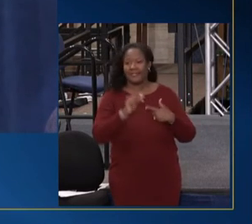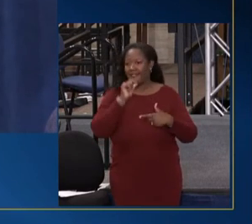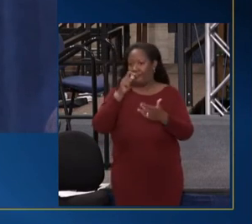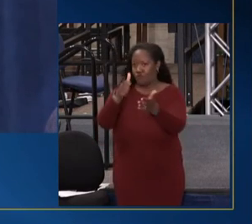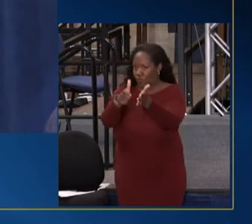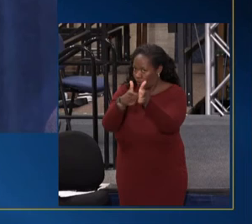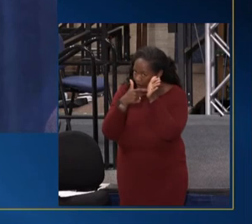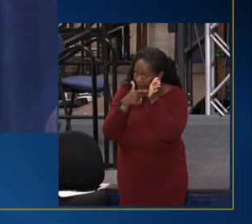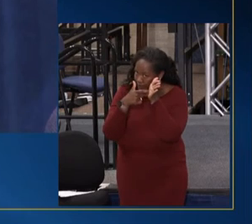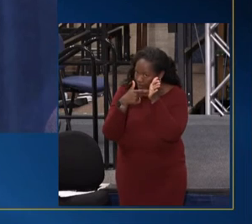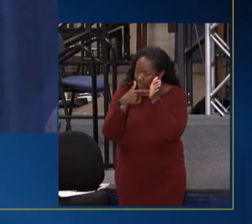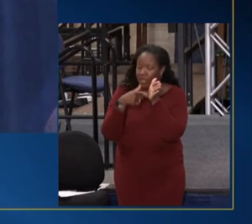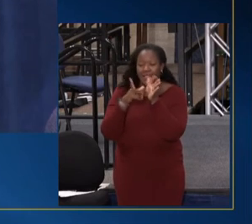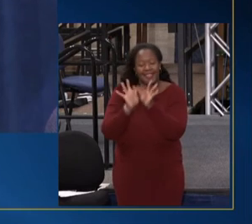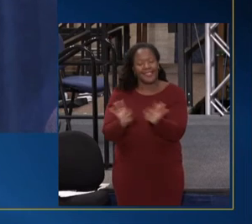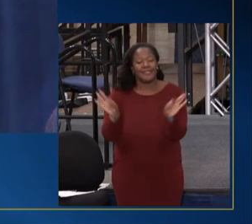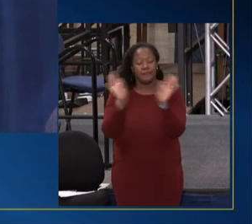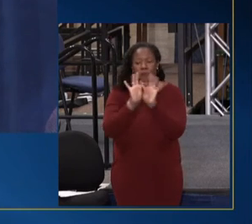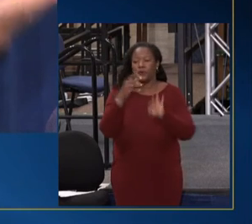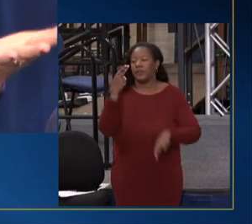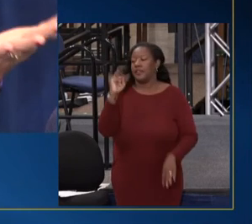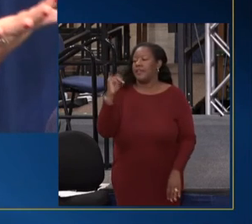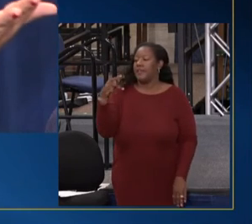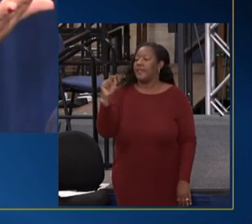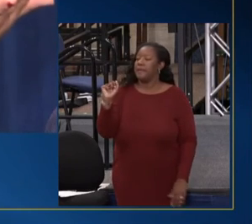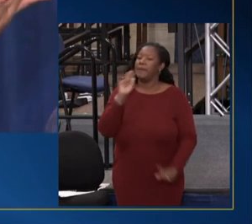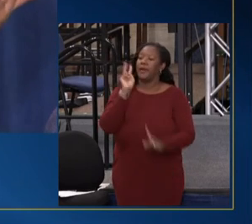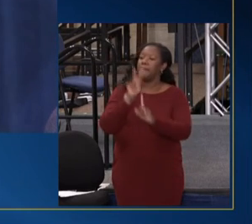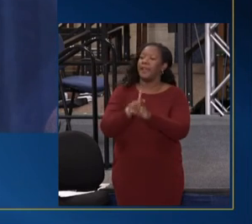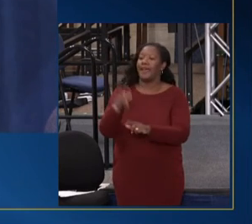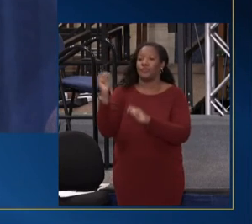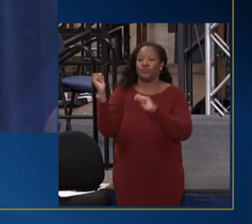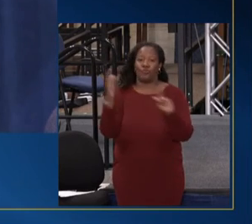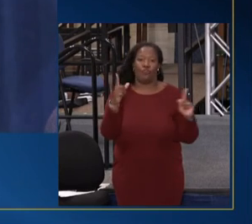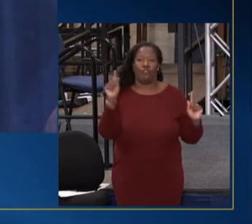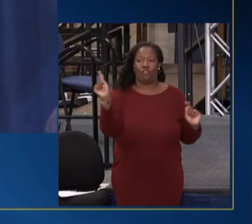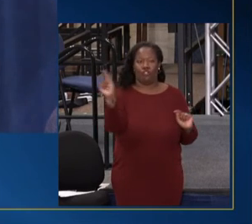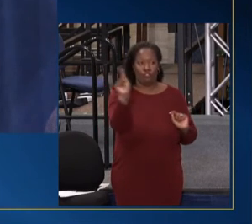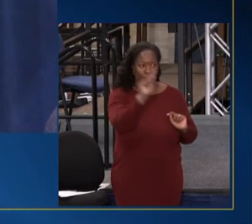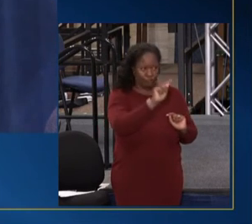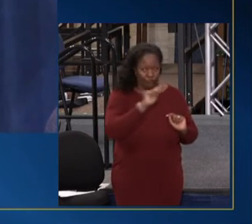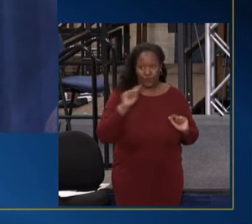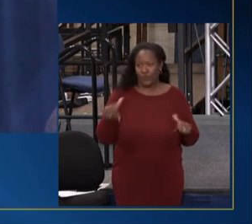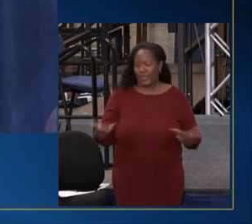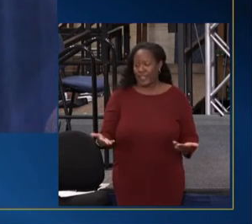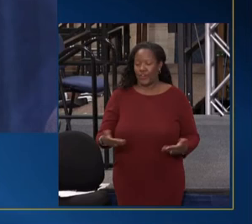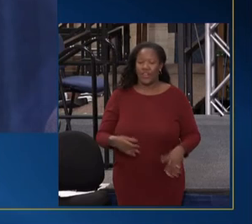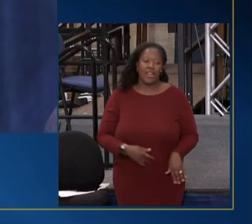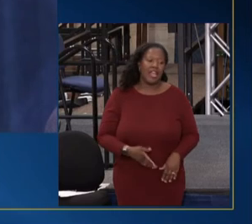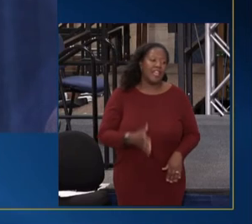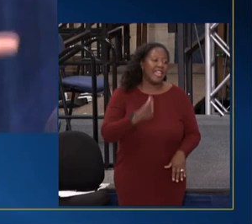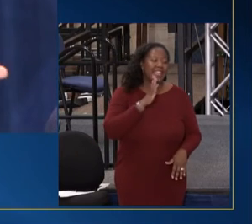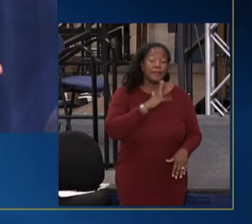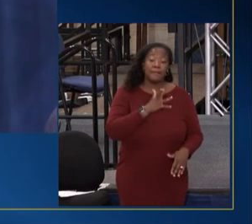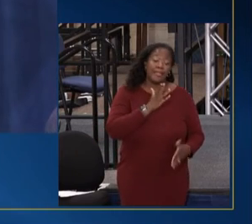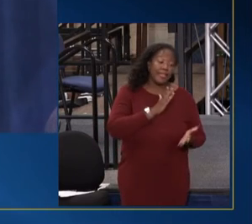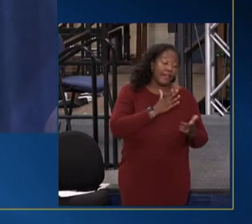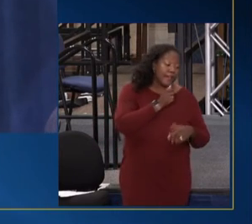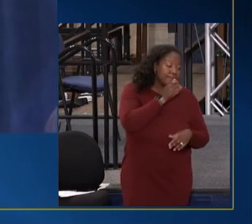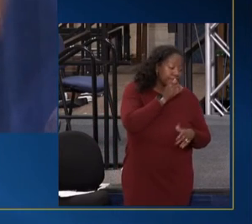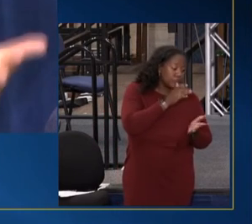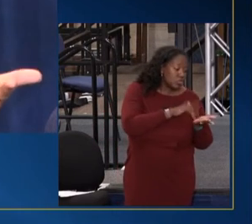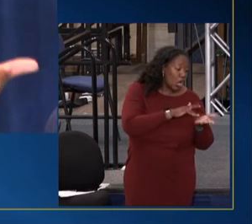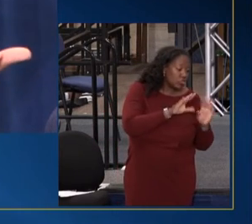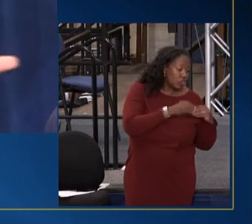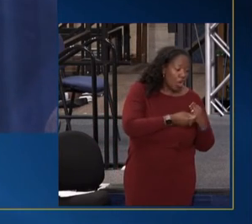folks understand that because, you know, HIPAA applies to everybody in the room, right? So it's small, medium, large size providers. You might not have a privacy